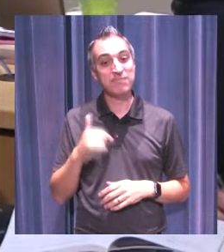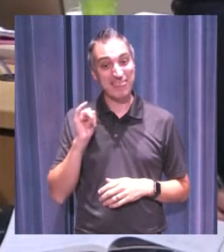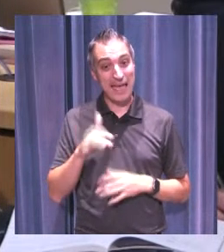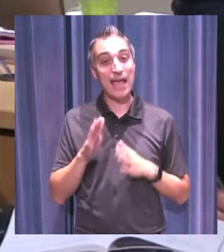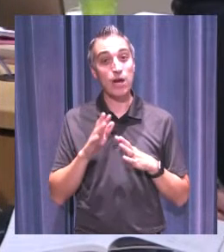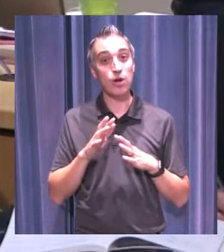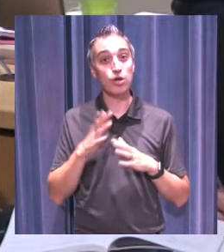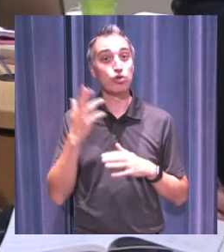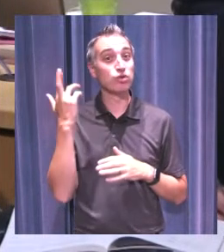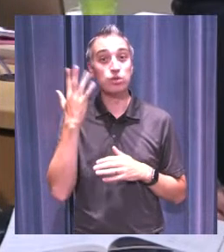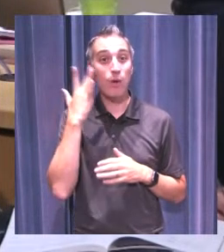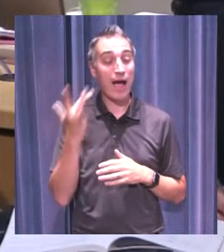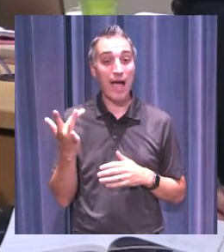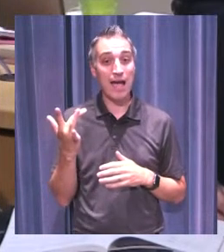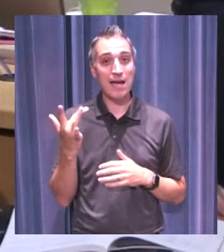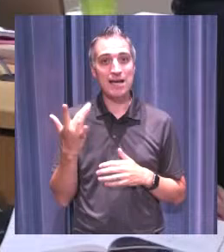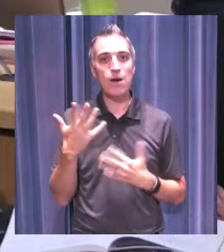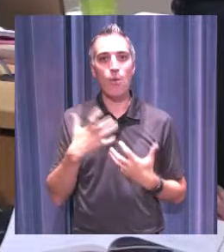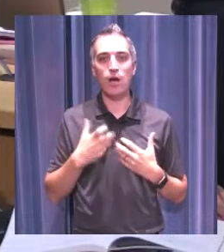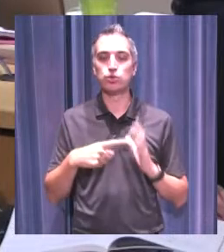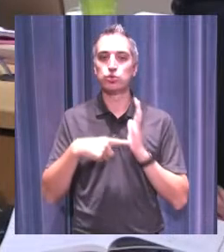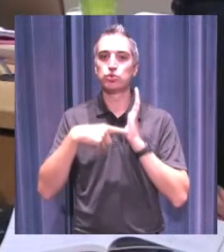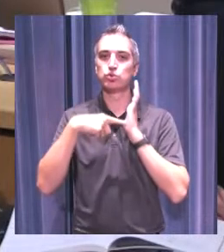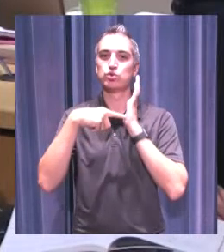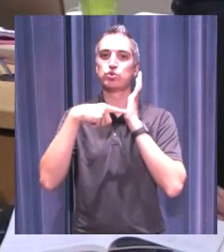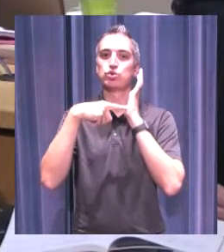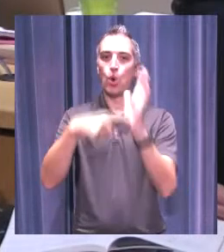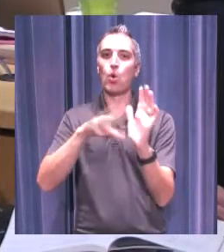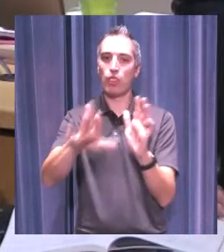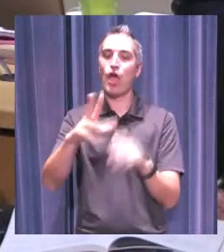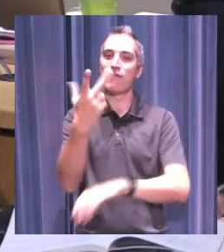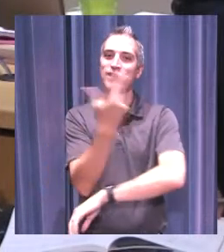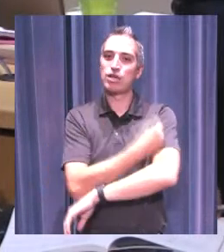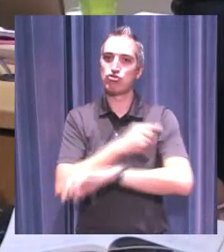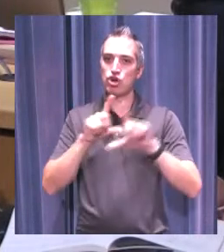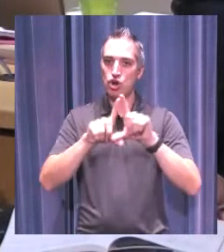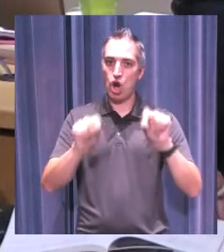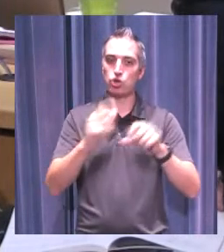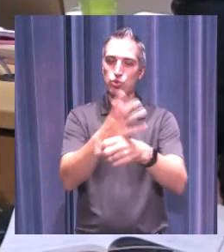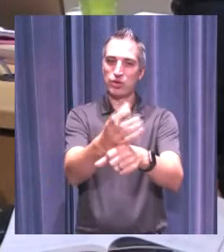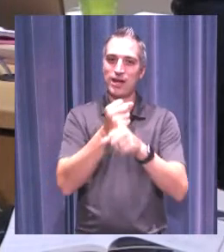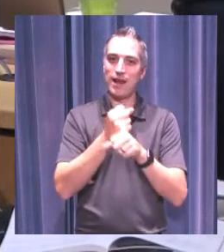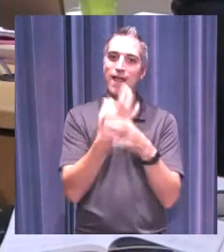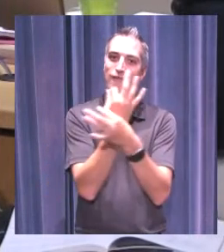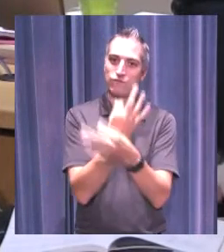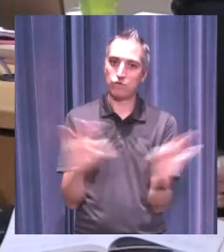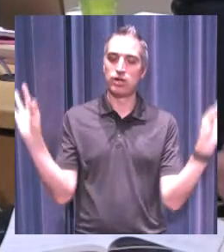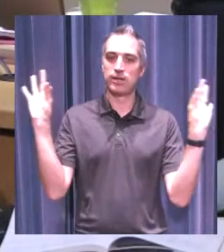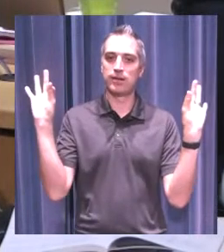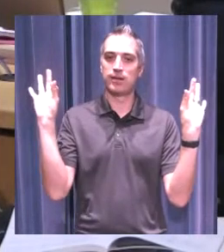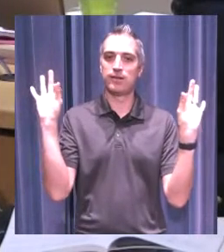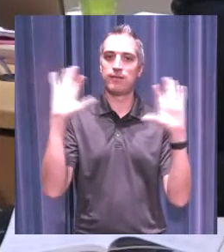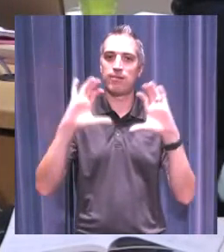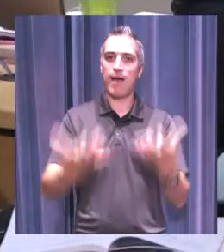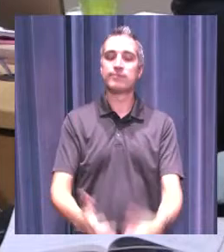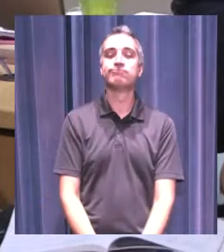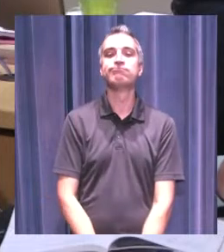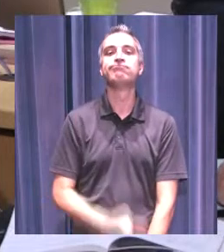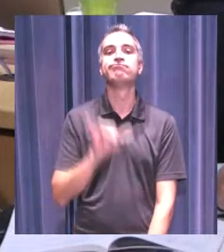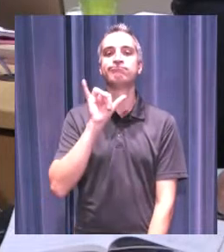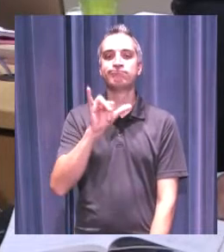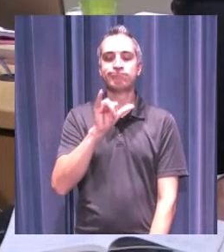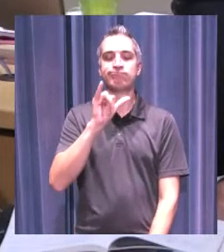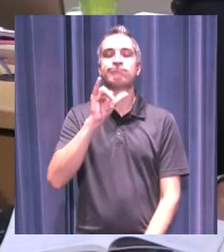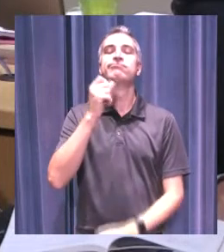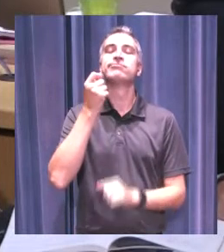were there to present their vaccination cards to get a free class. This experience opened my eyes to just how important Mott College